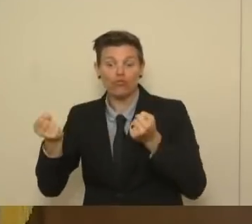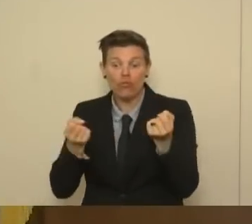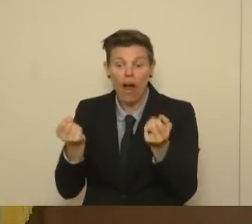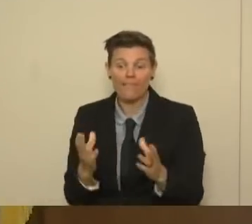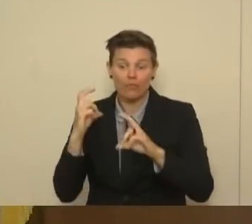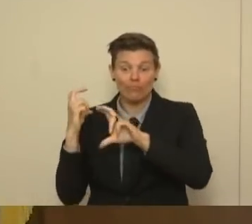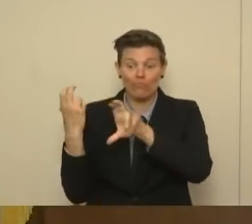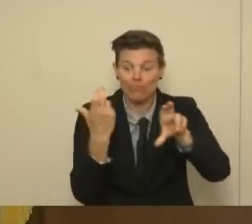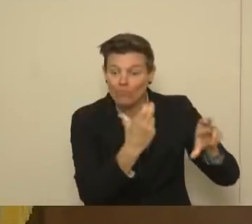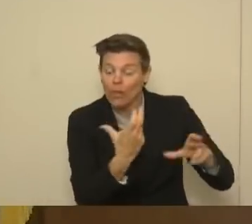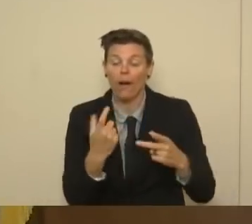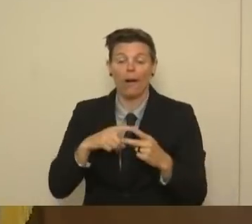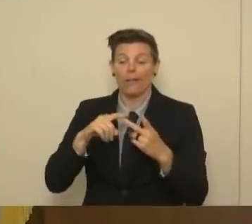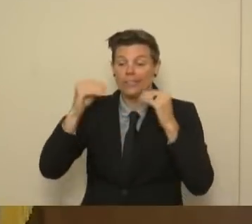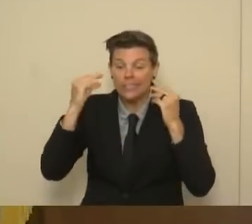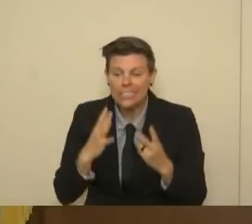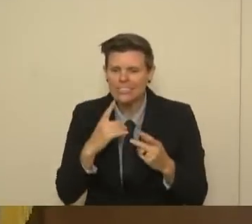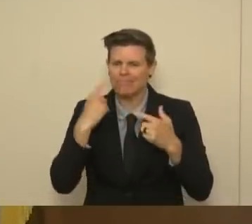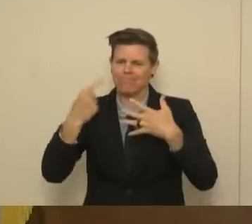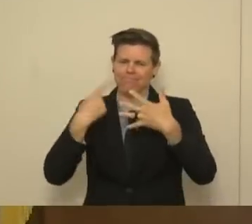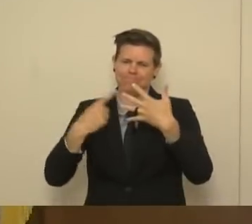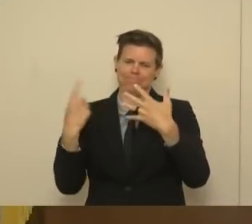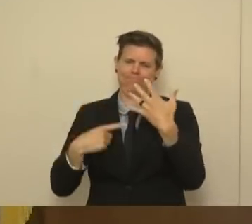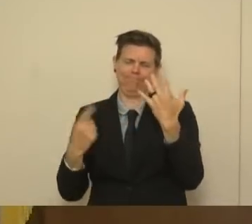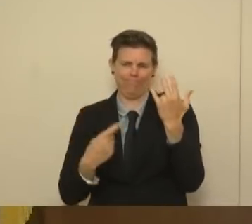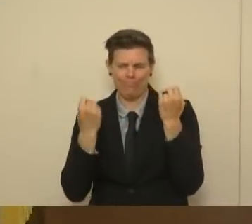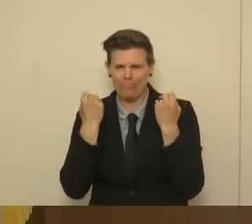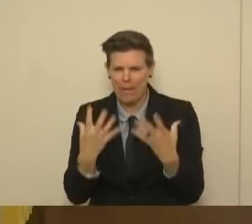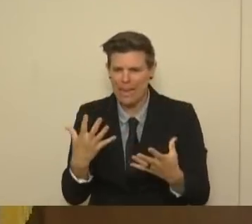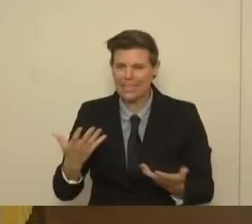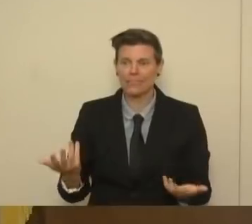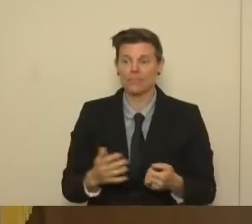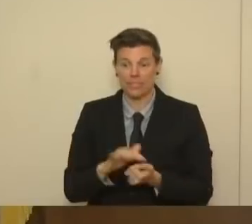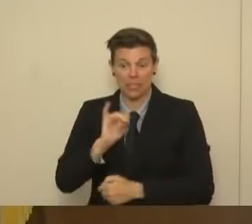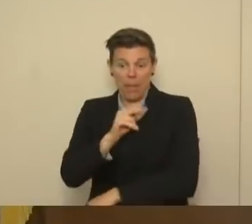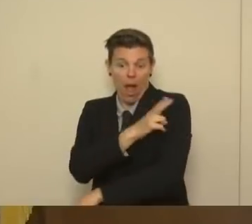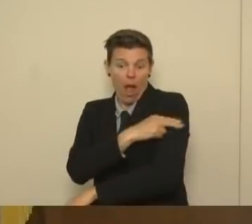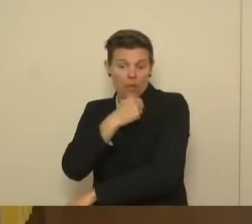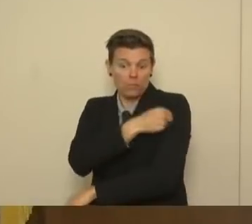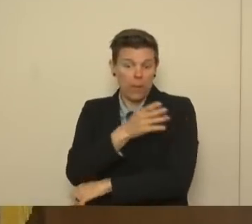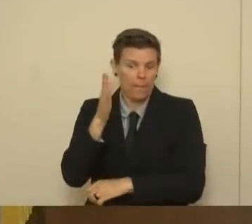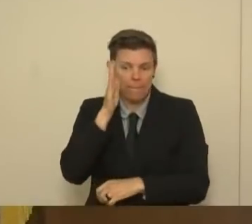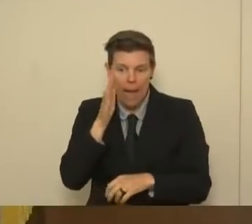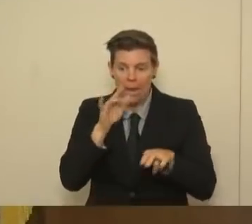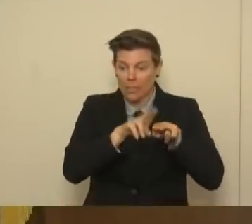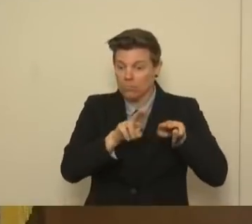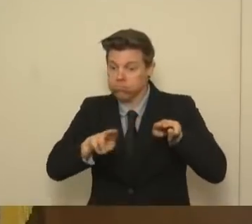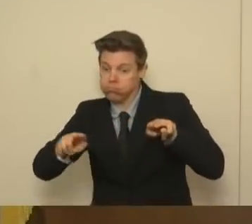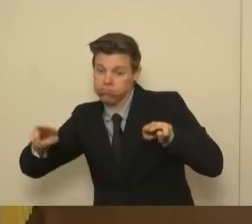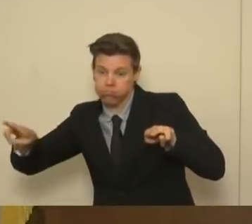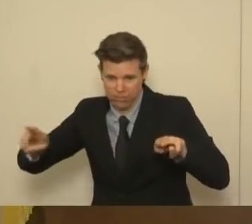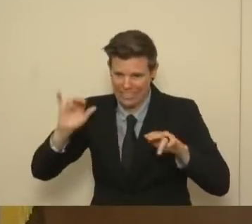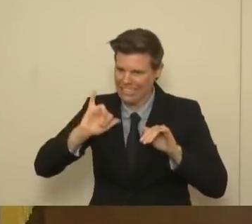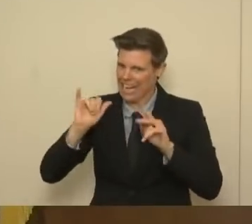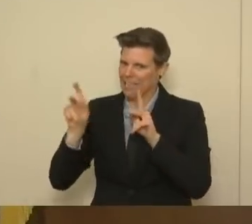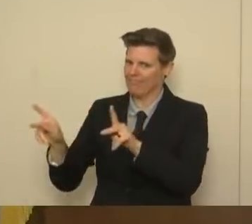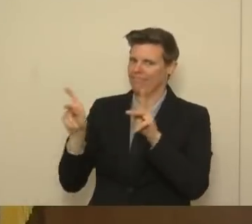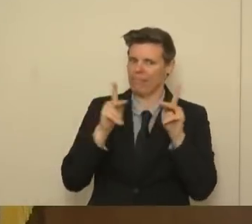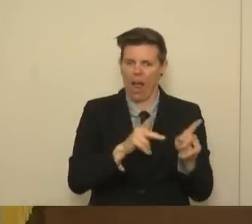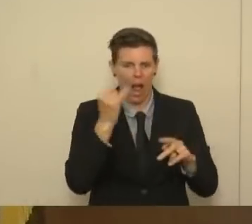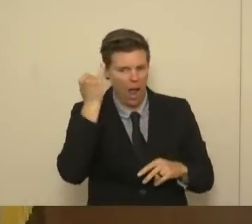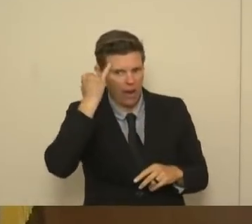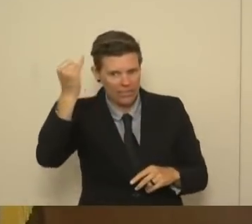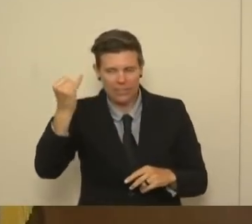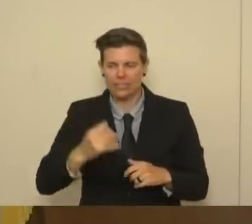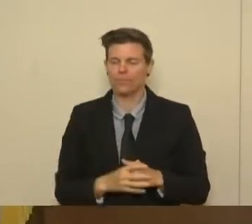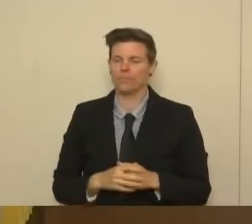like the healthcare beds, New Mexico, let's say the national average is you can keep going and manage